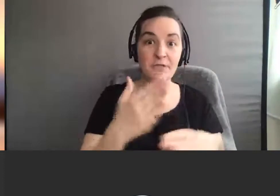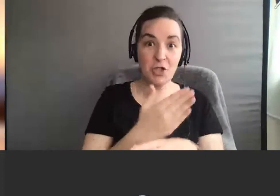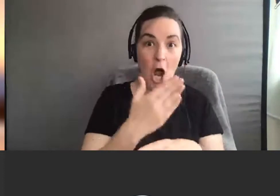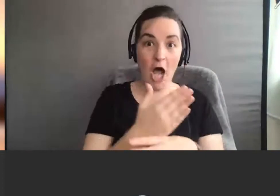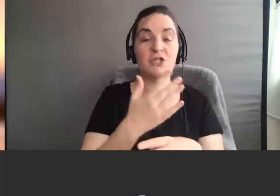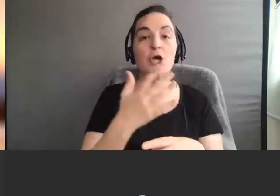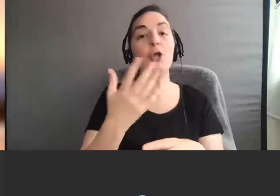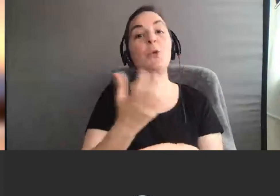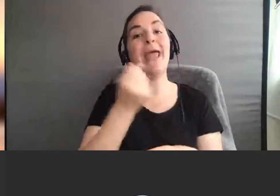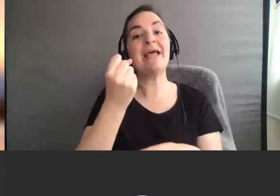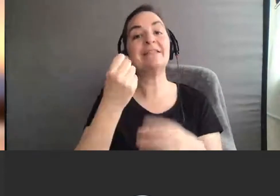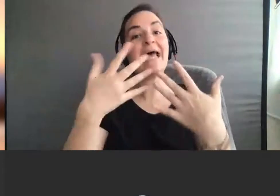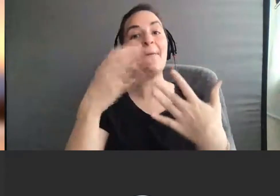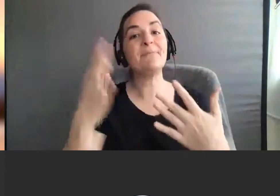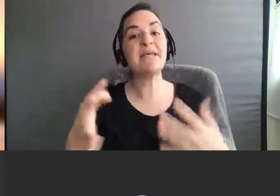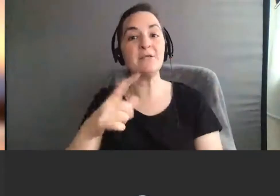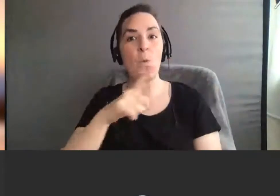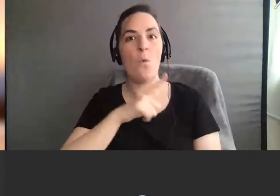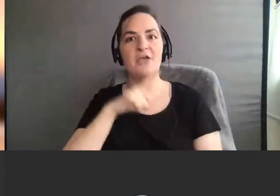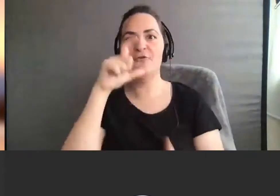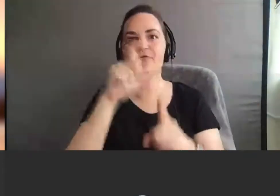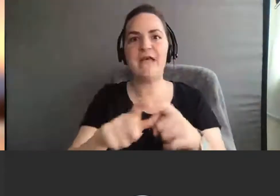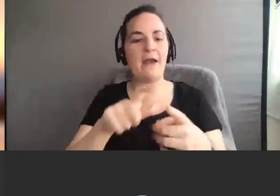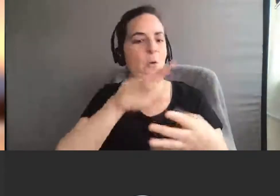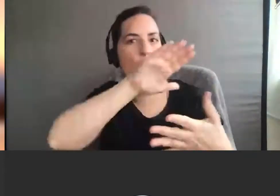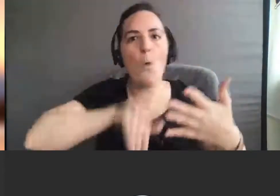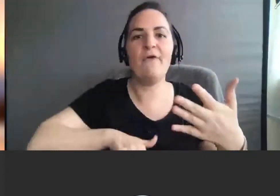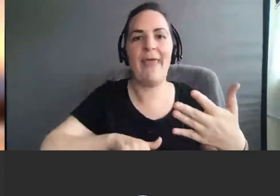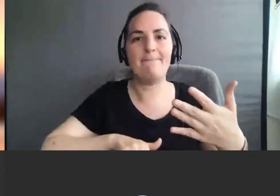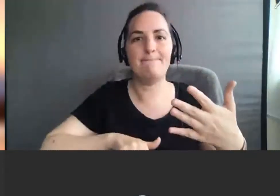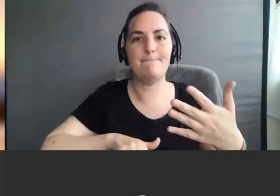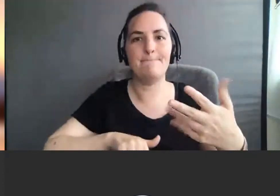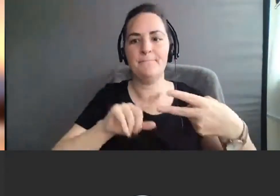done all 5 of the engagement tasks, okay. Now,